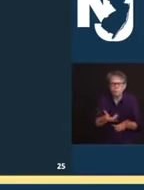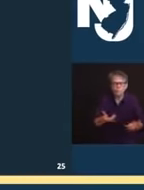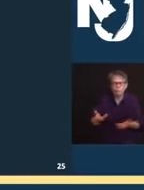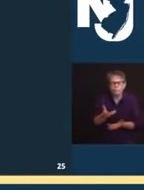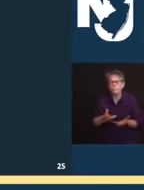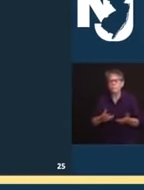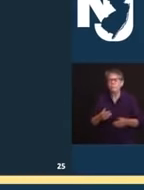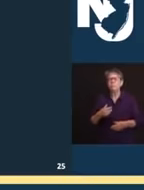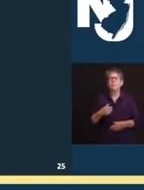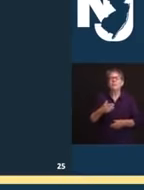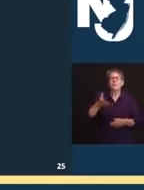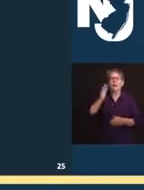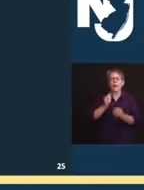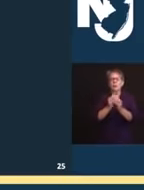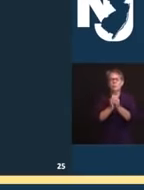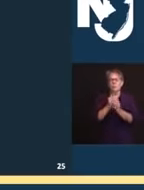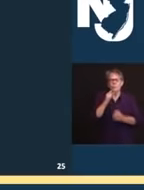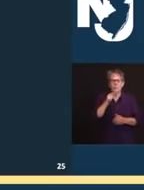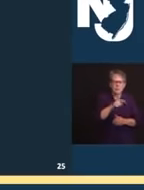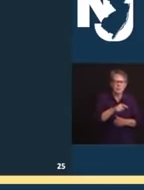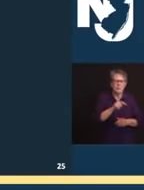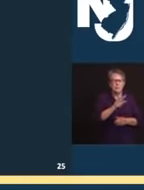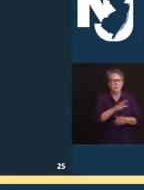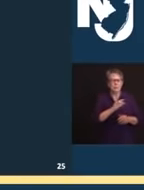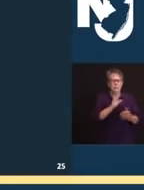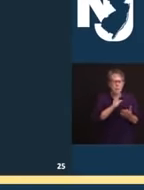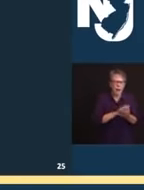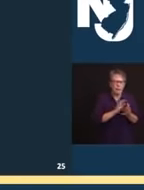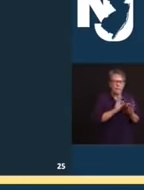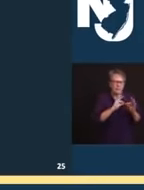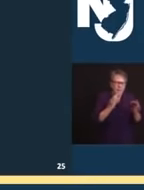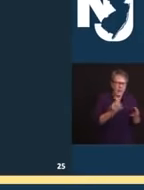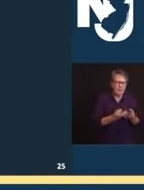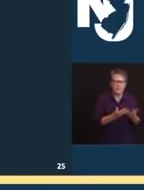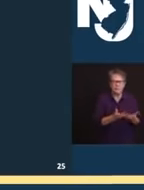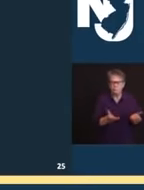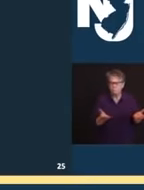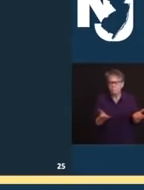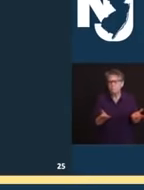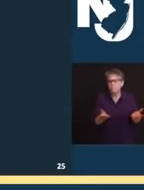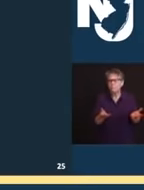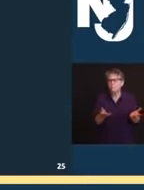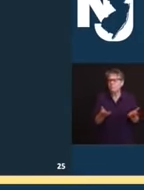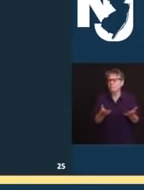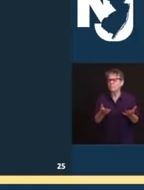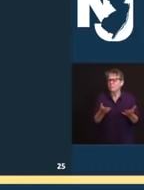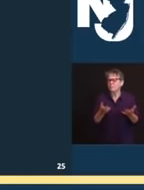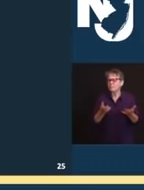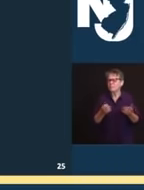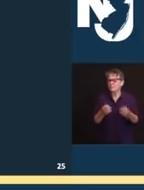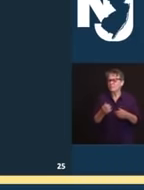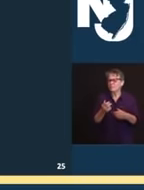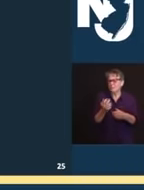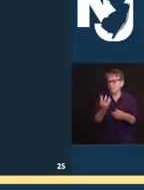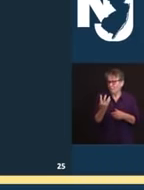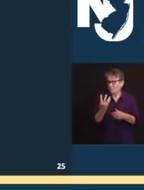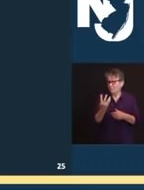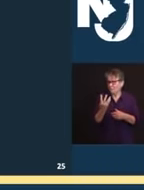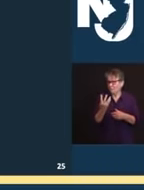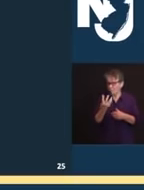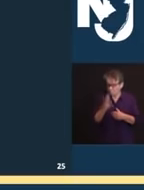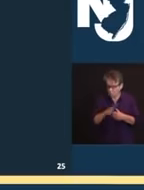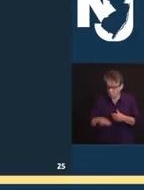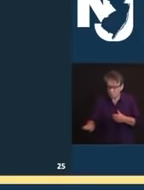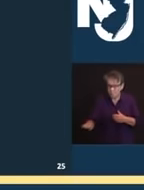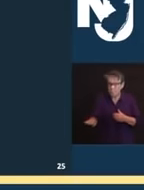his wife, Janet, who I left a message for earlier today, and their children, Katie, Ryan, Emily, and Sean. And you can't make this up.